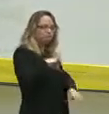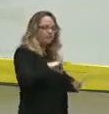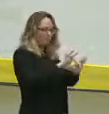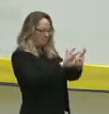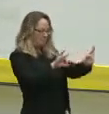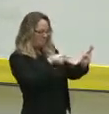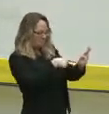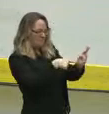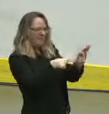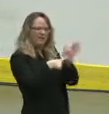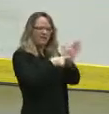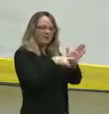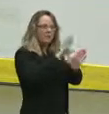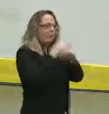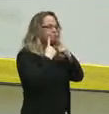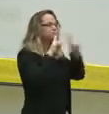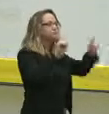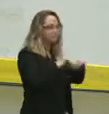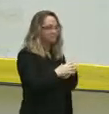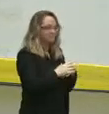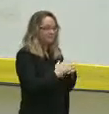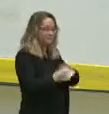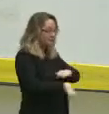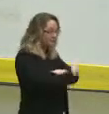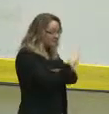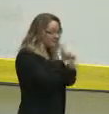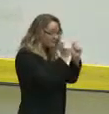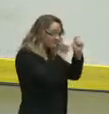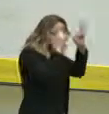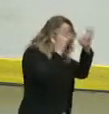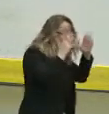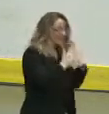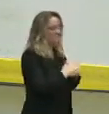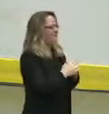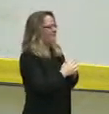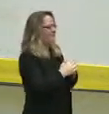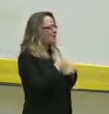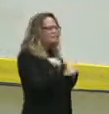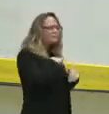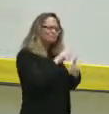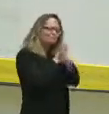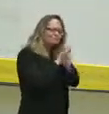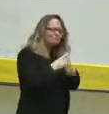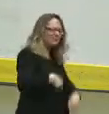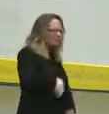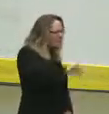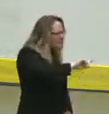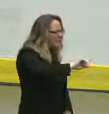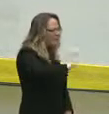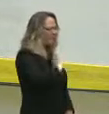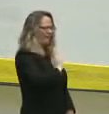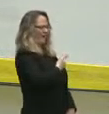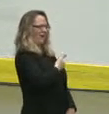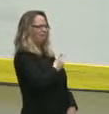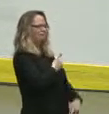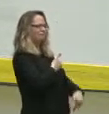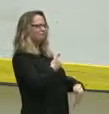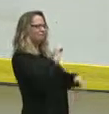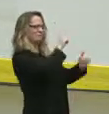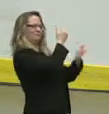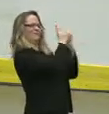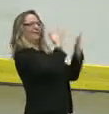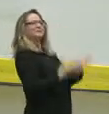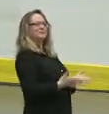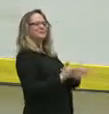that achievement. Today's ceremony is also our way of congratulating you, our graduates, for your many